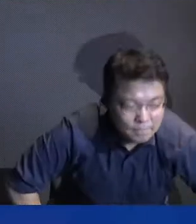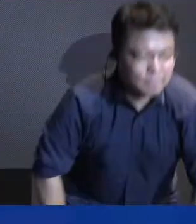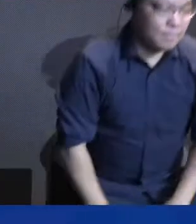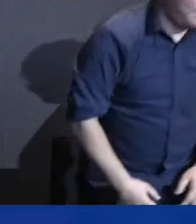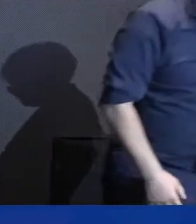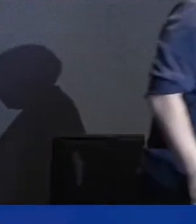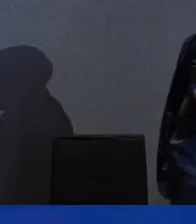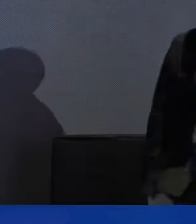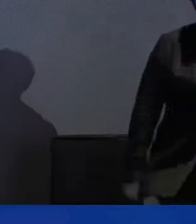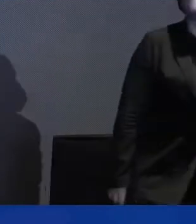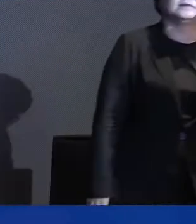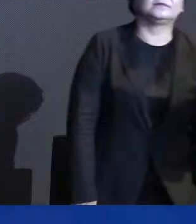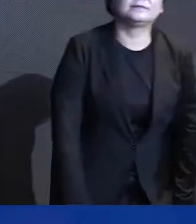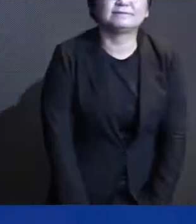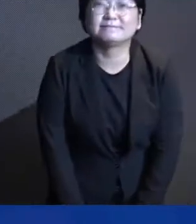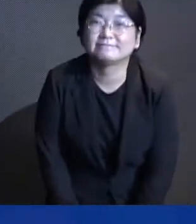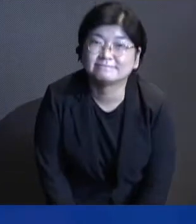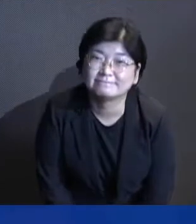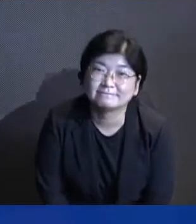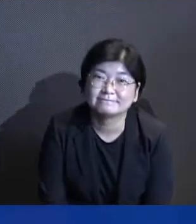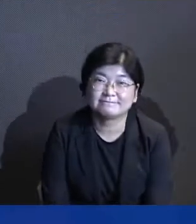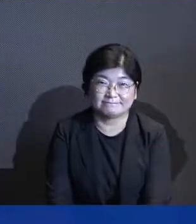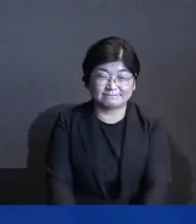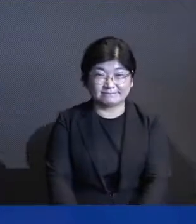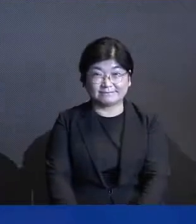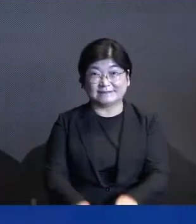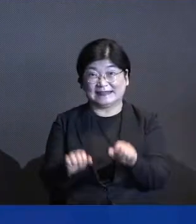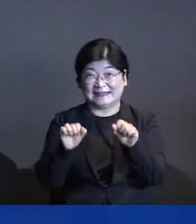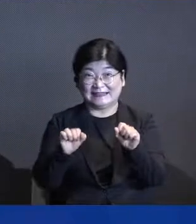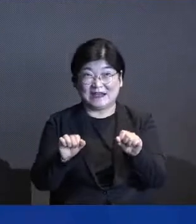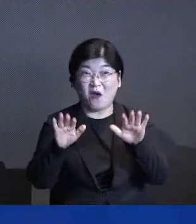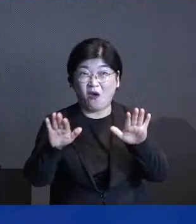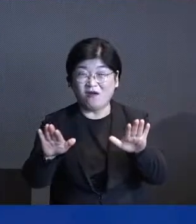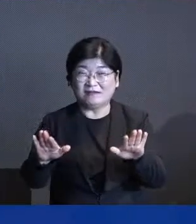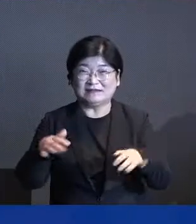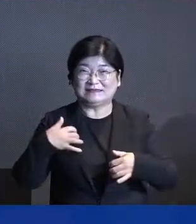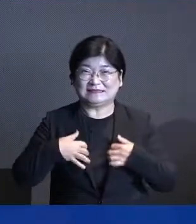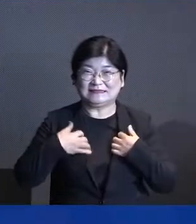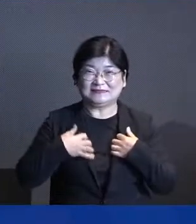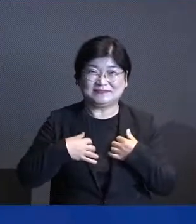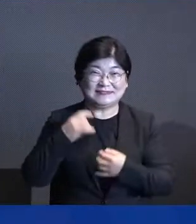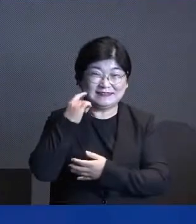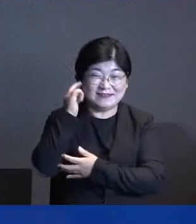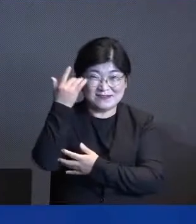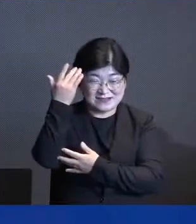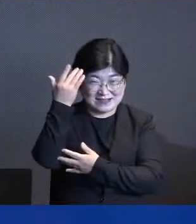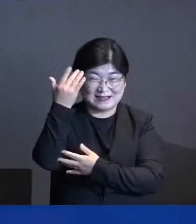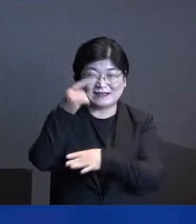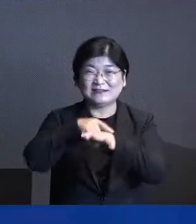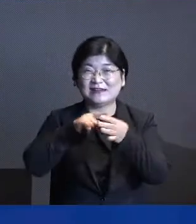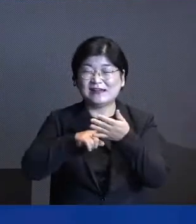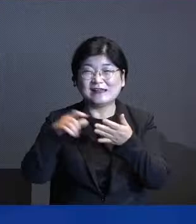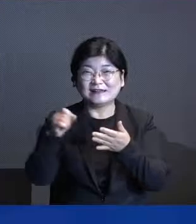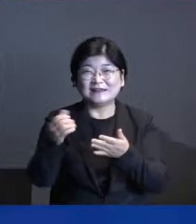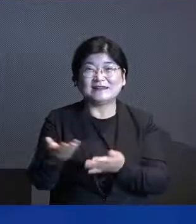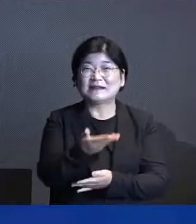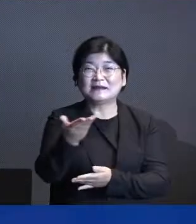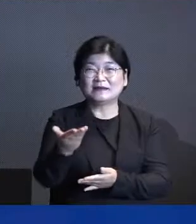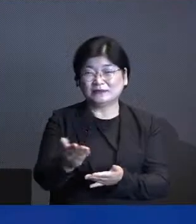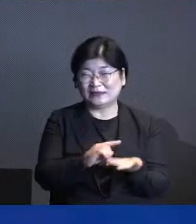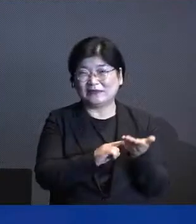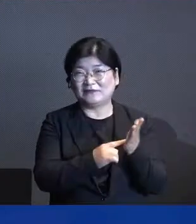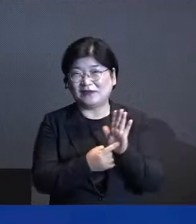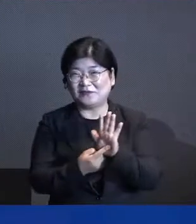It is my great pleasure and honor to be able to have this talk, and